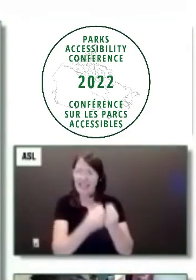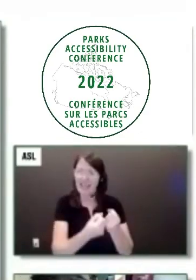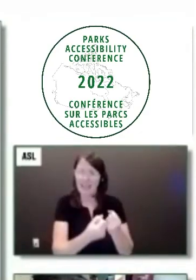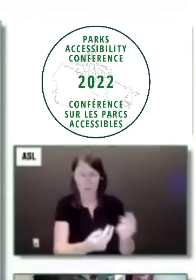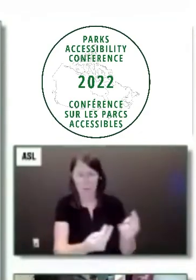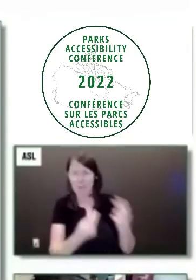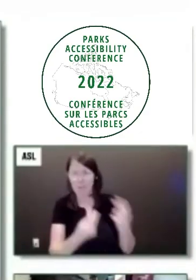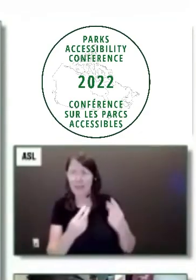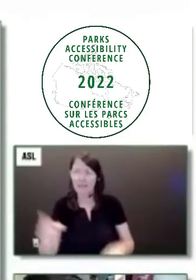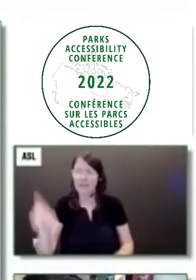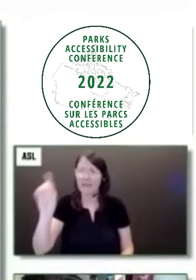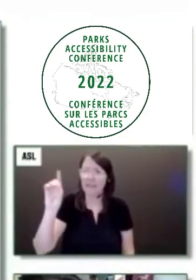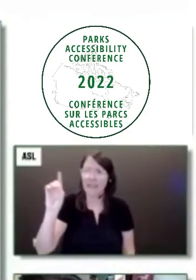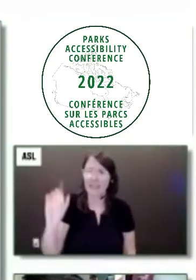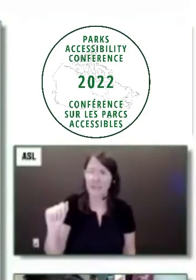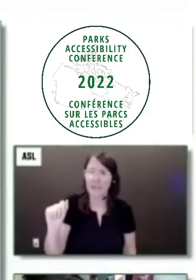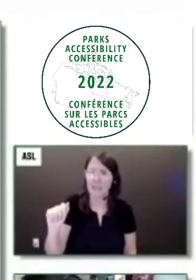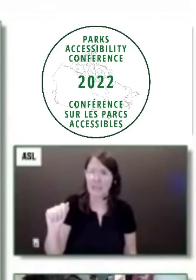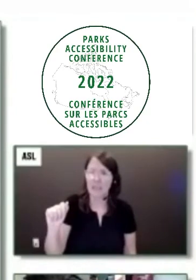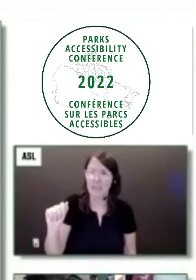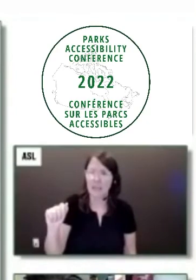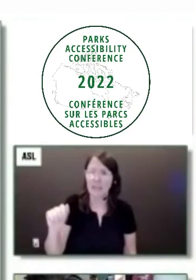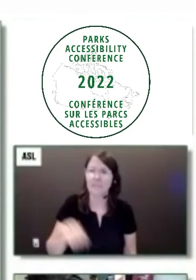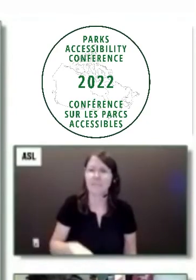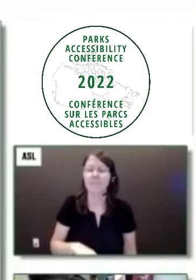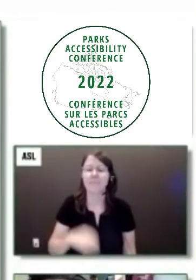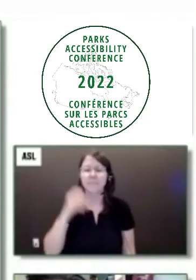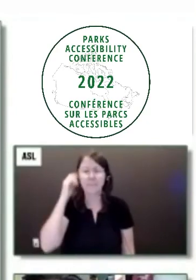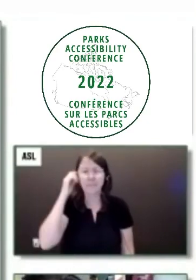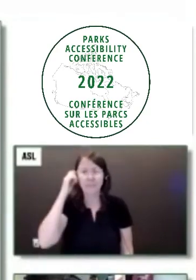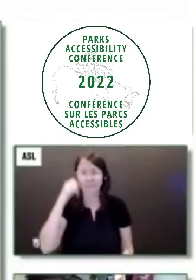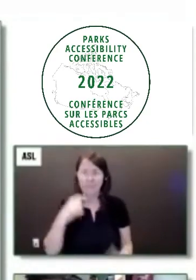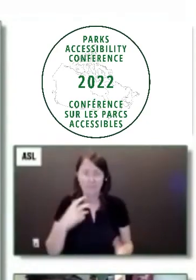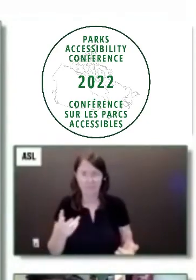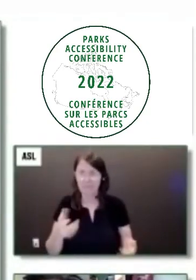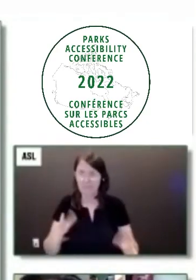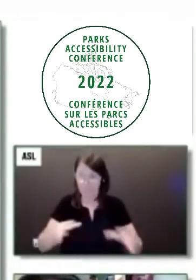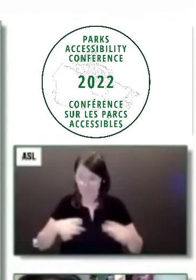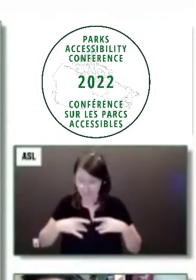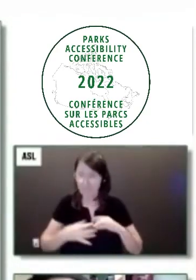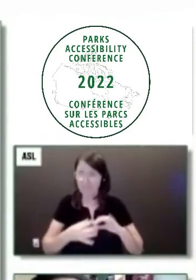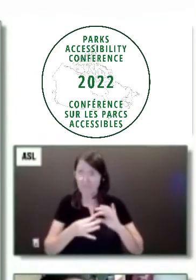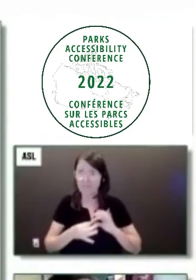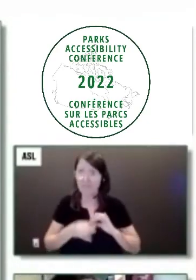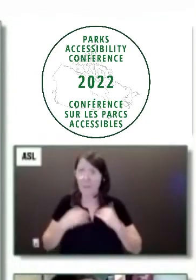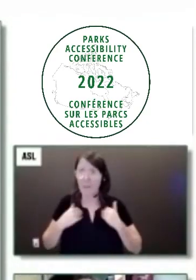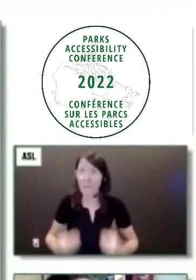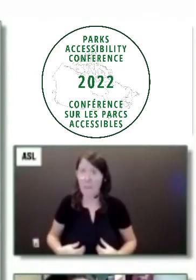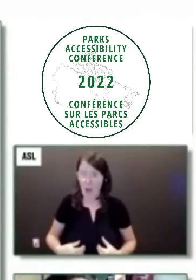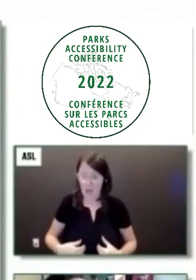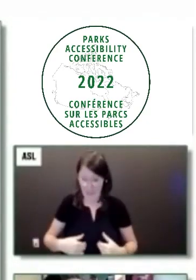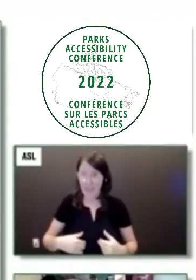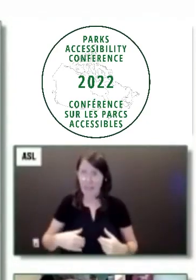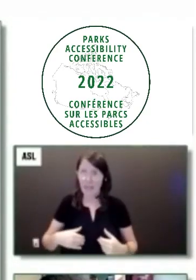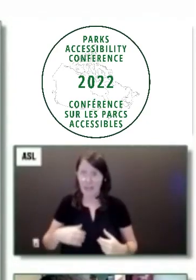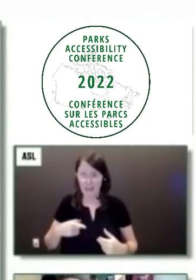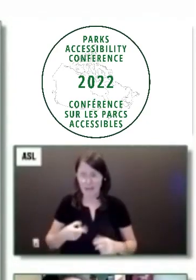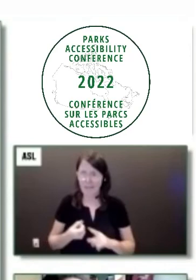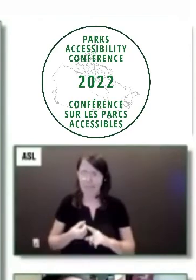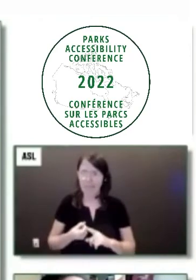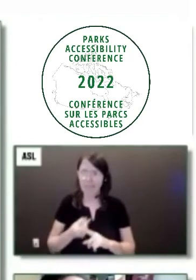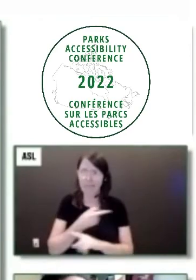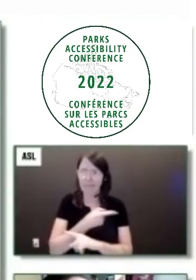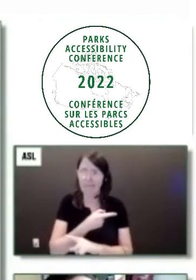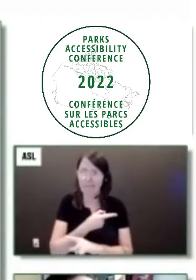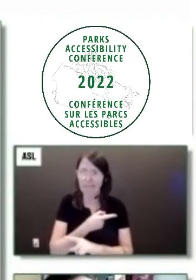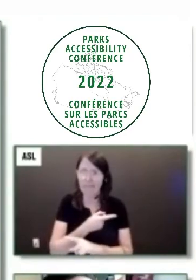practice of ascribing the source of a person's disability to their bodily function and its perceived deviation from some sort of and I'll